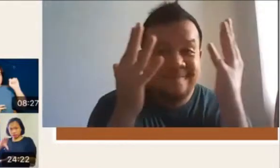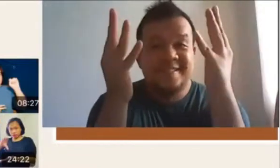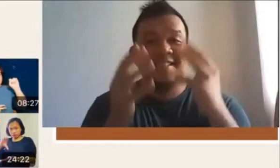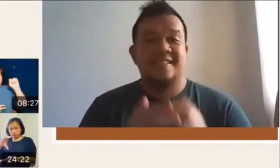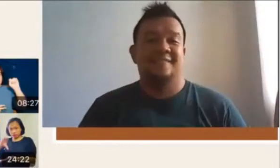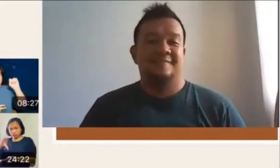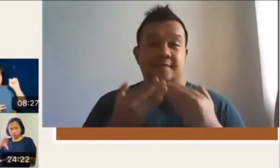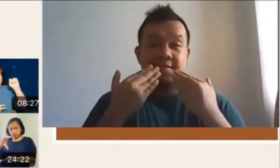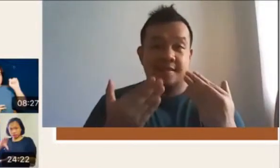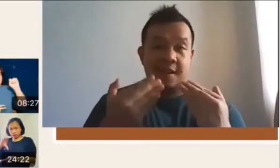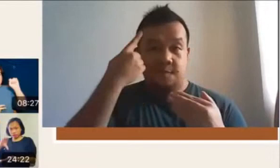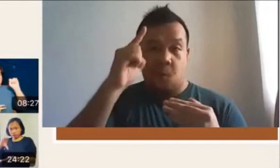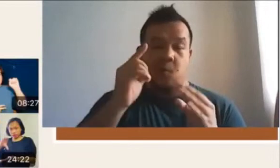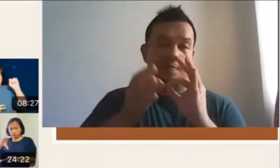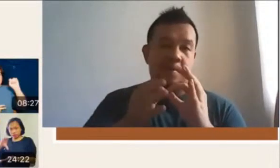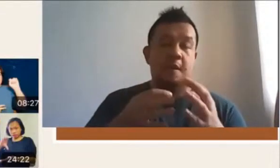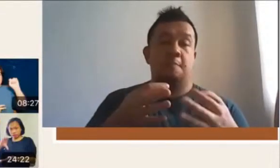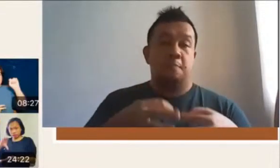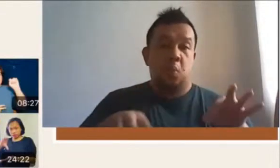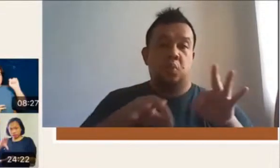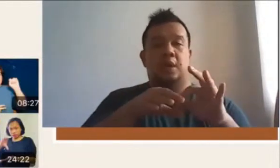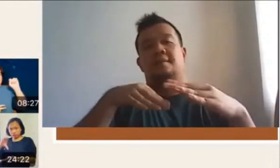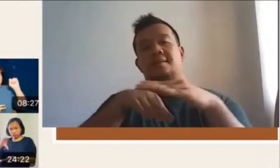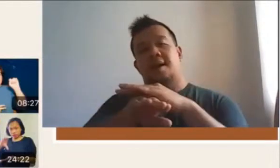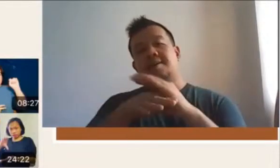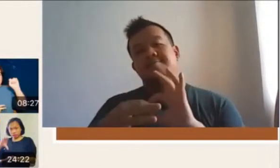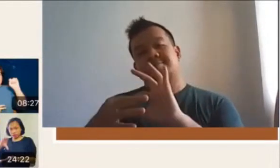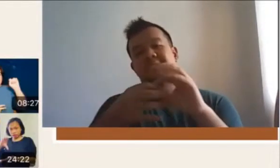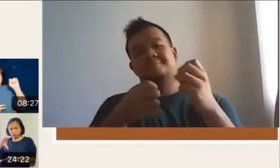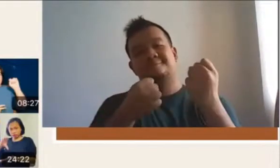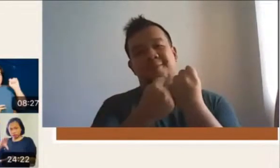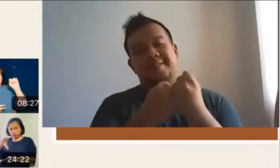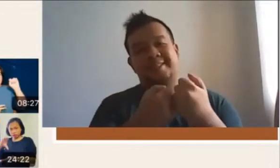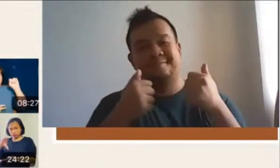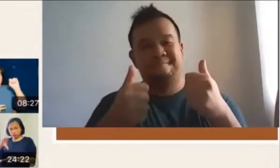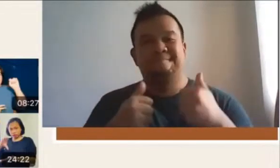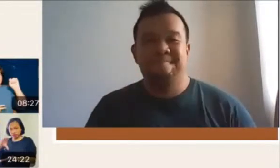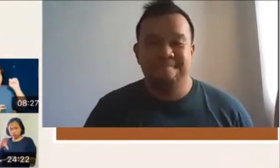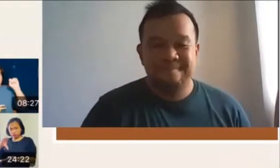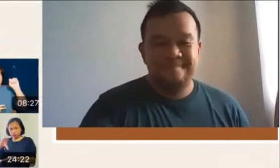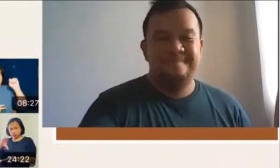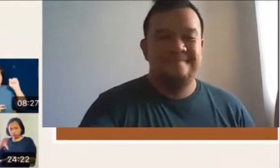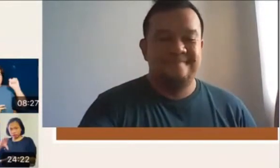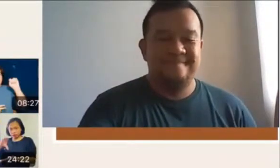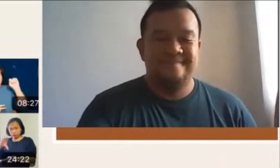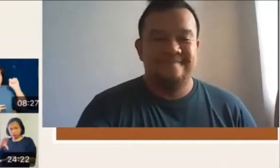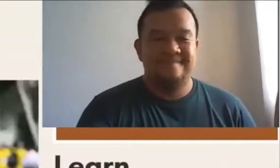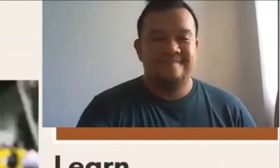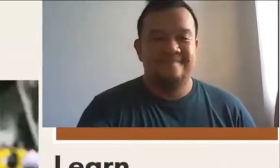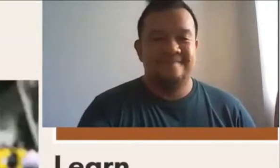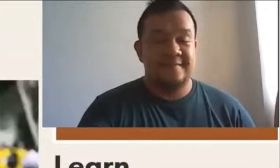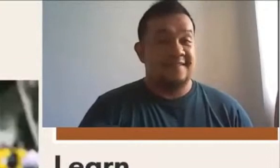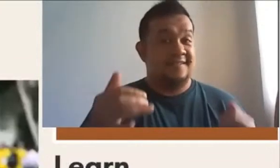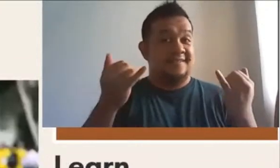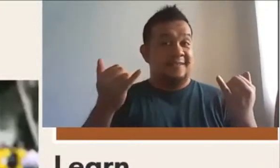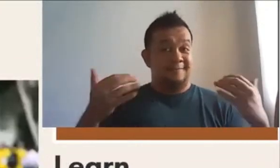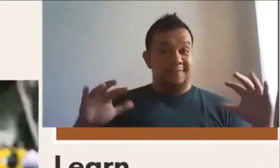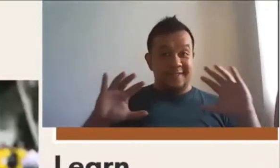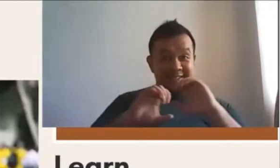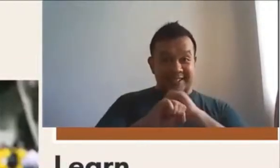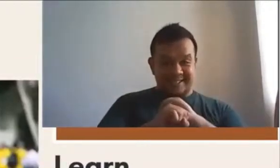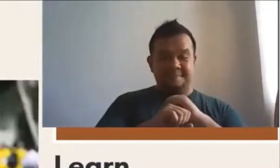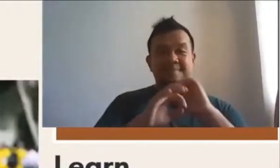these are our interpreters. So we're almost done. Just a few more. We'll just learn a bit of sign language,